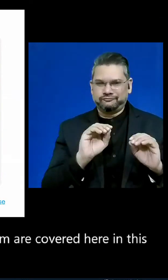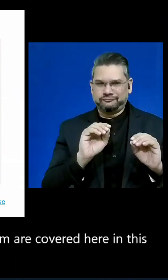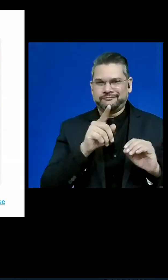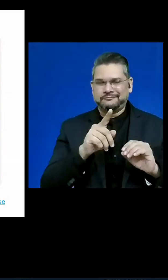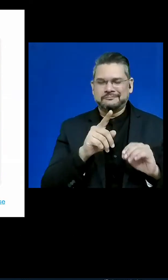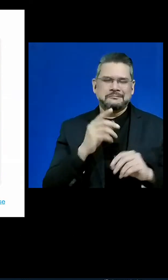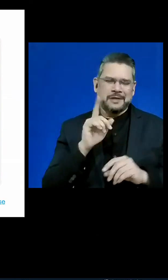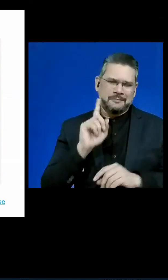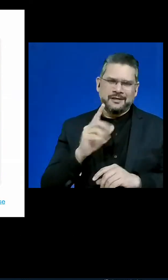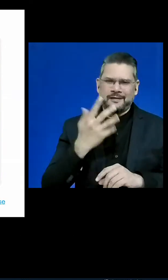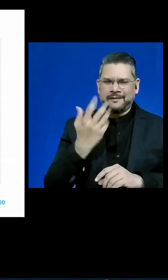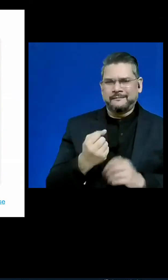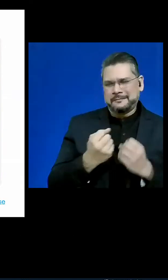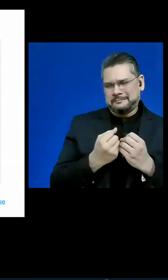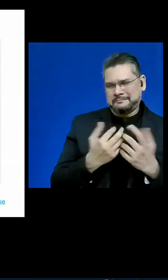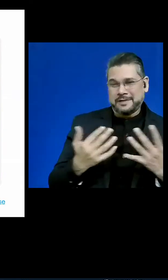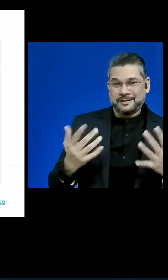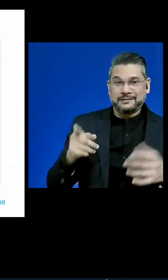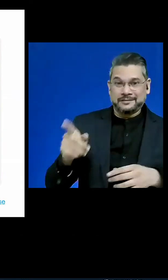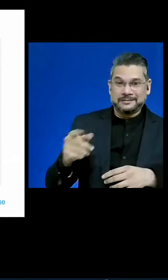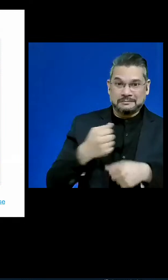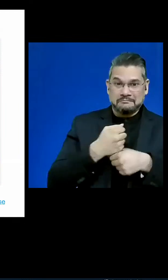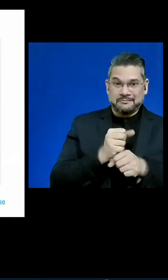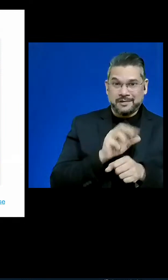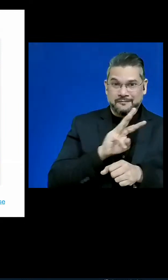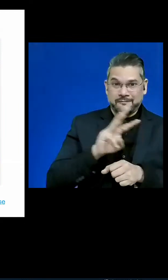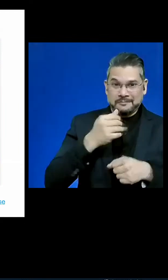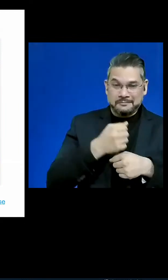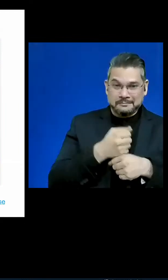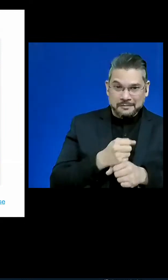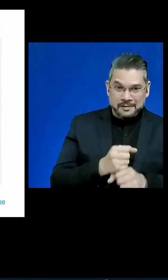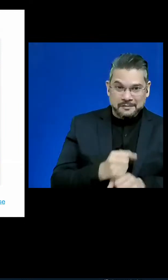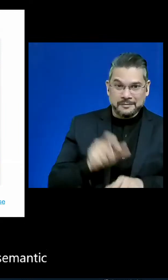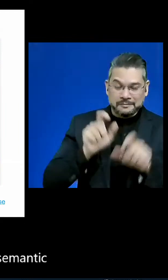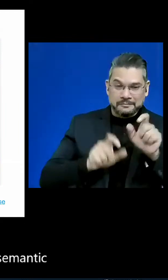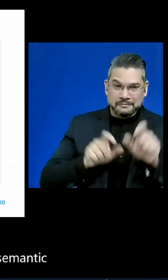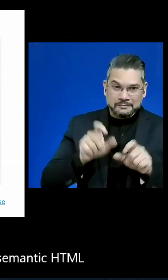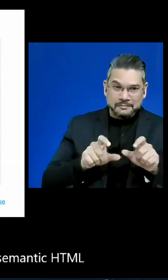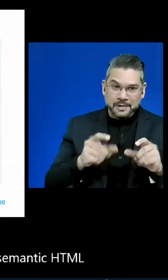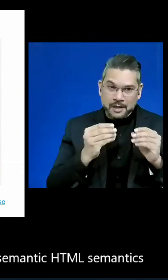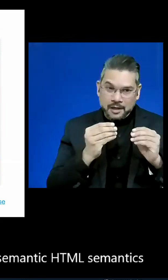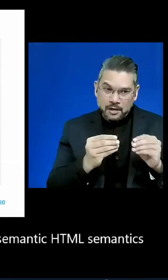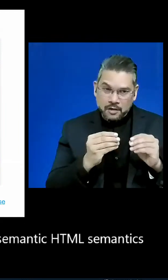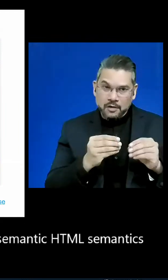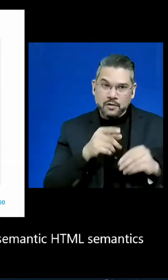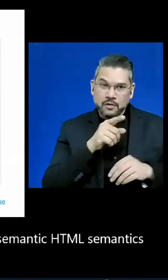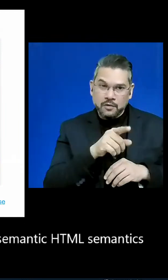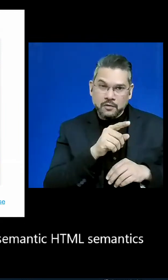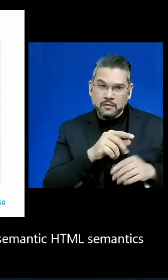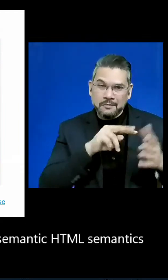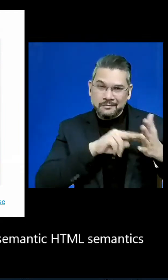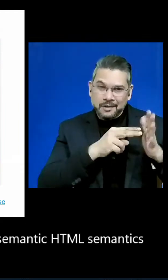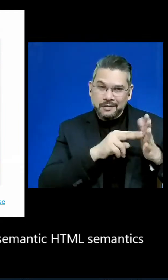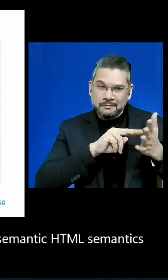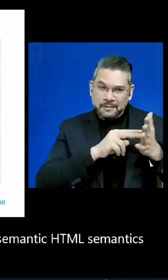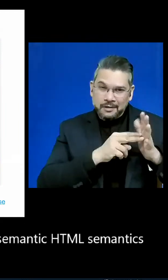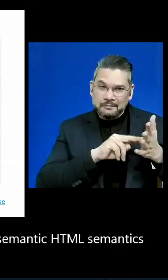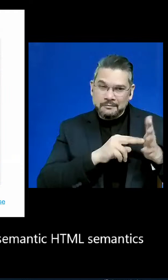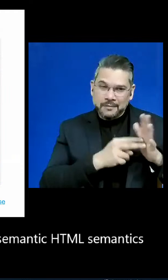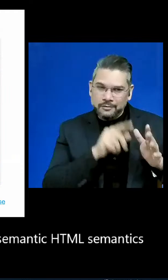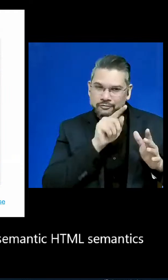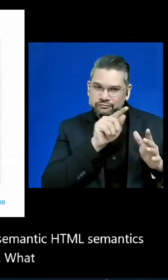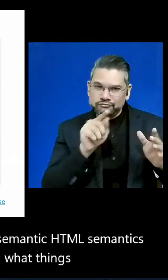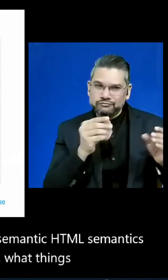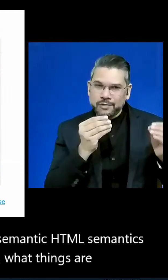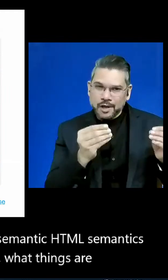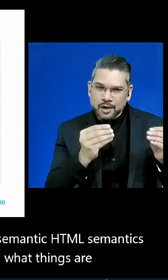that developers understand the HTML semantics and use it and understand how to make well-formed pages, what things are